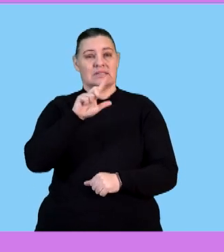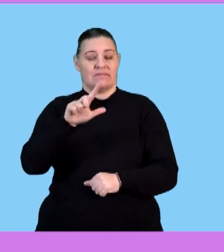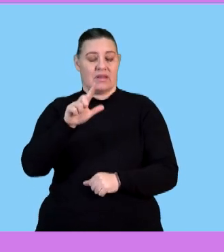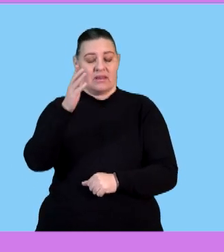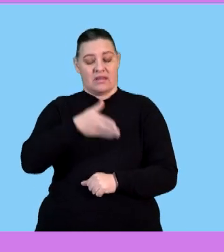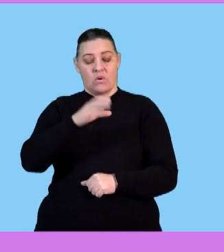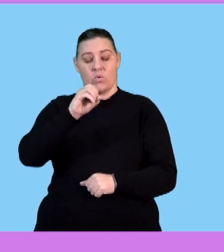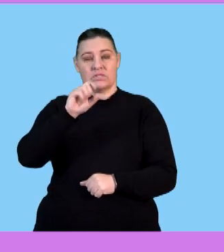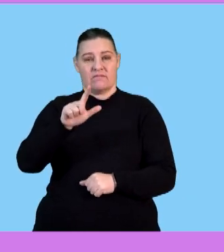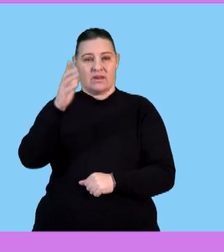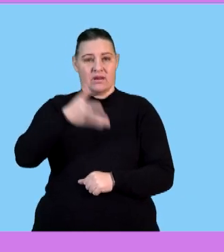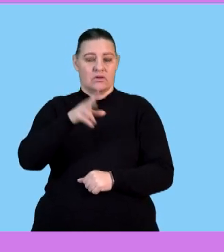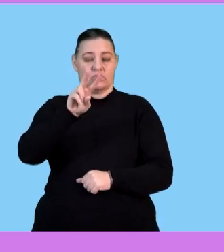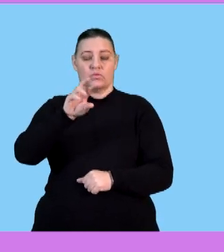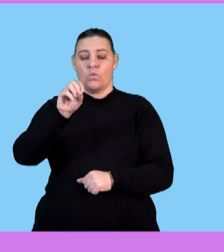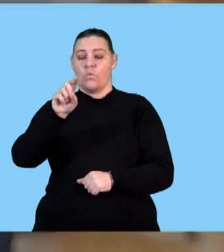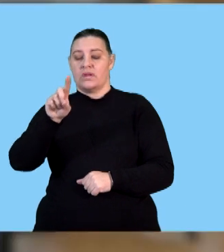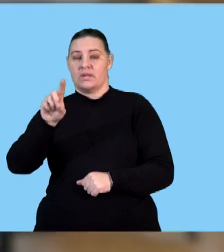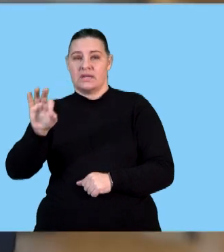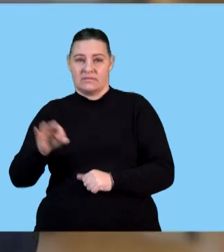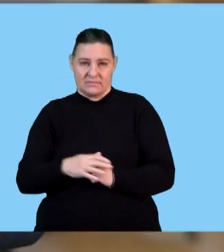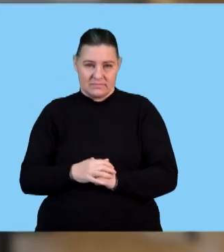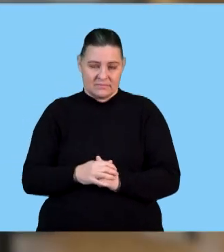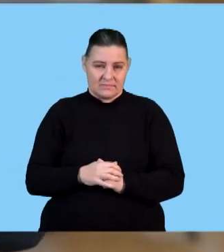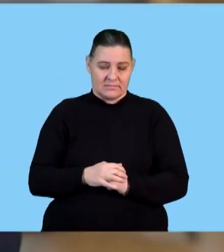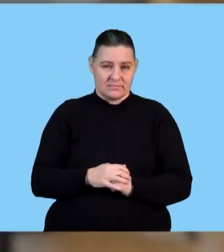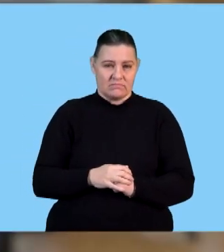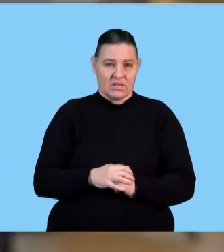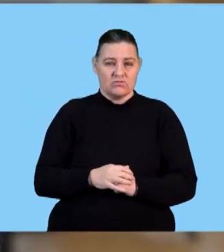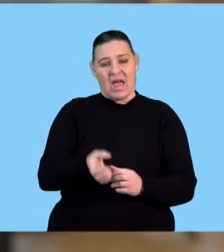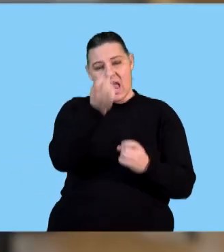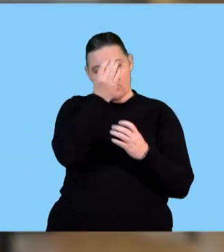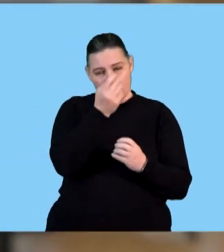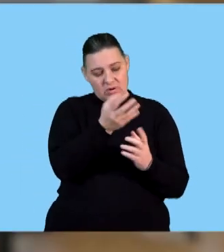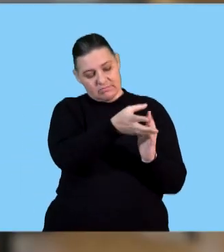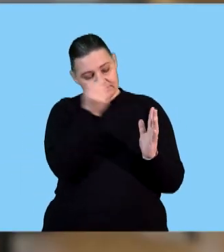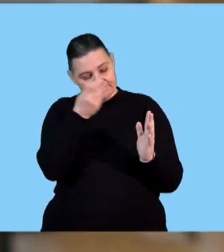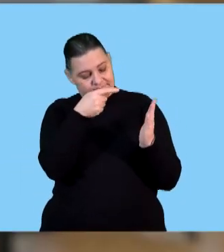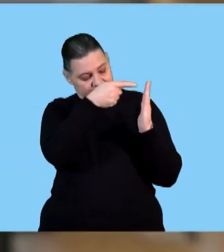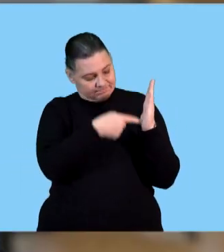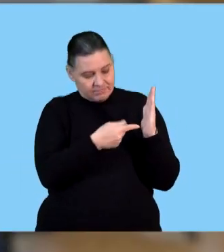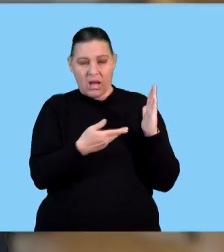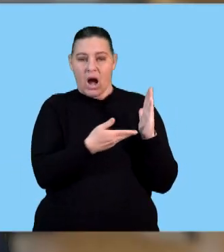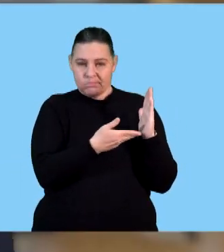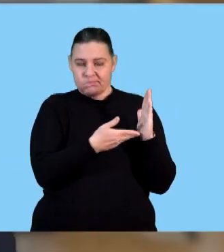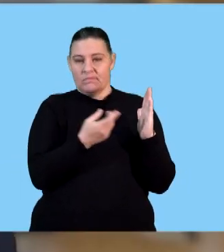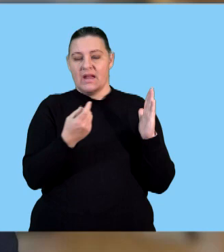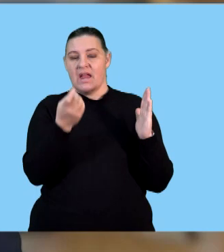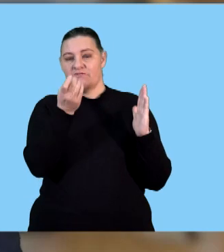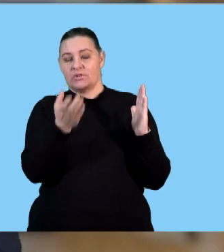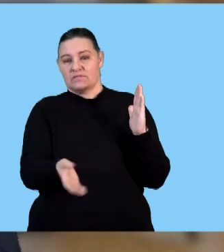7th, 2013. Notice how most of this information we're just pulling directly off the till slip. Nice work.